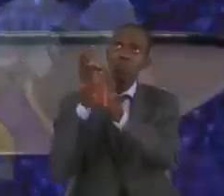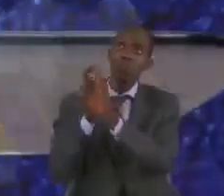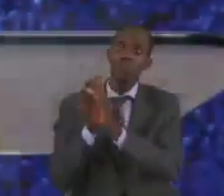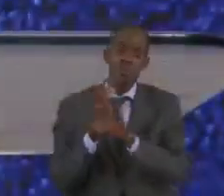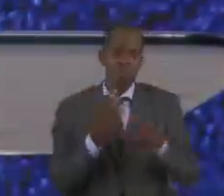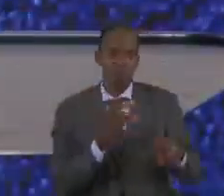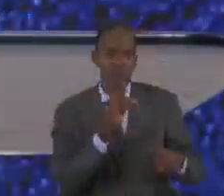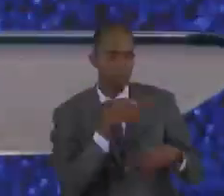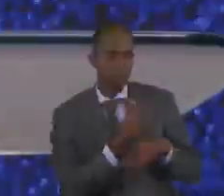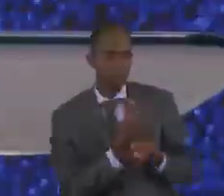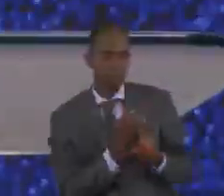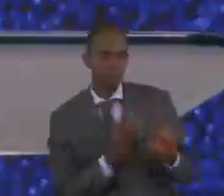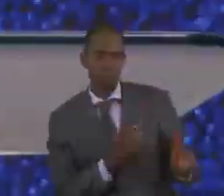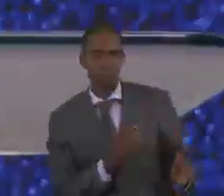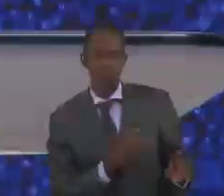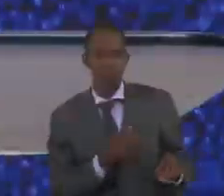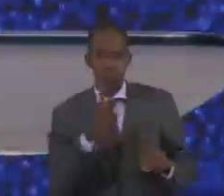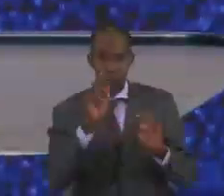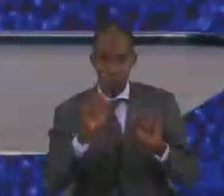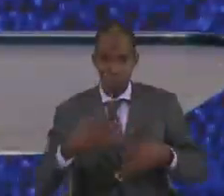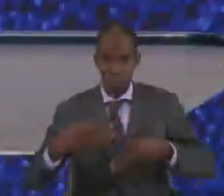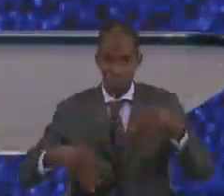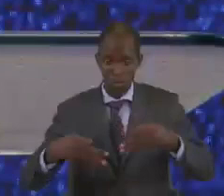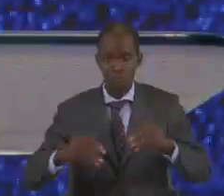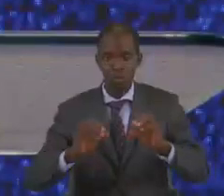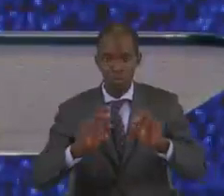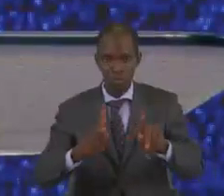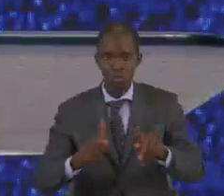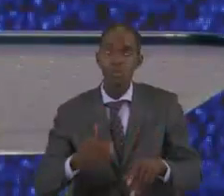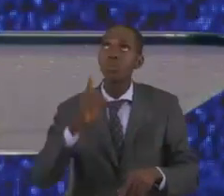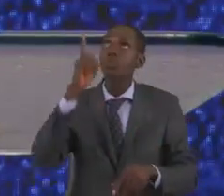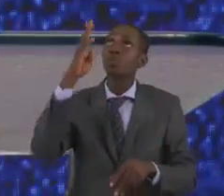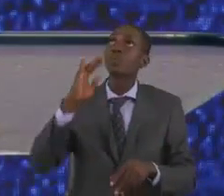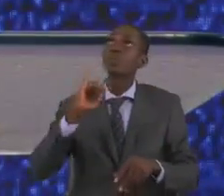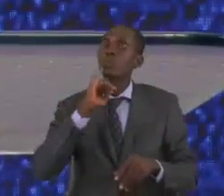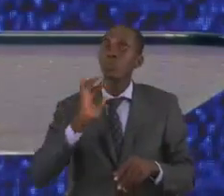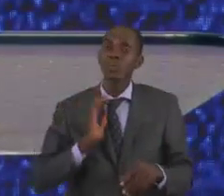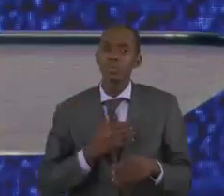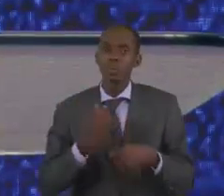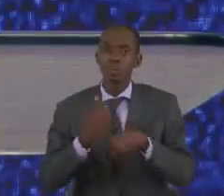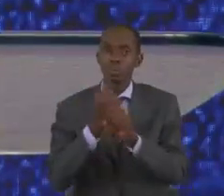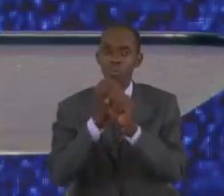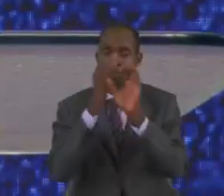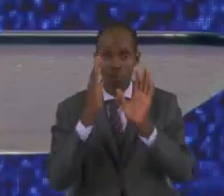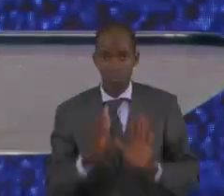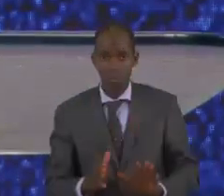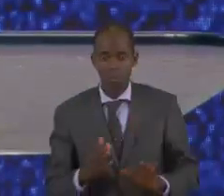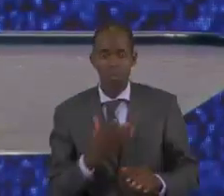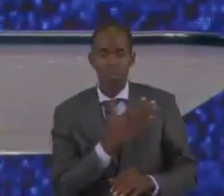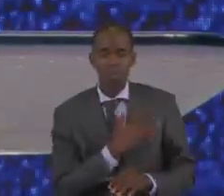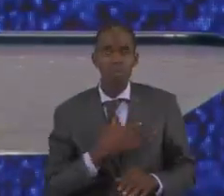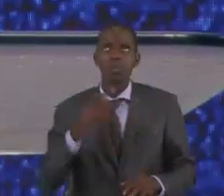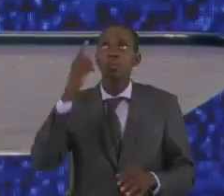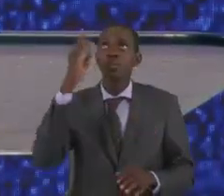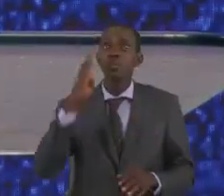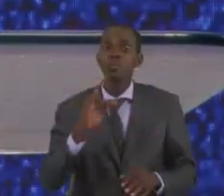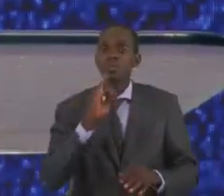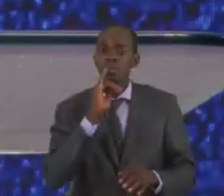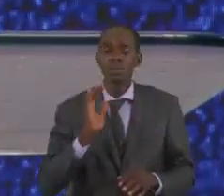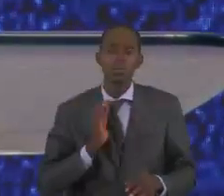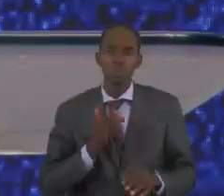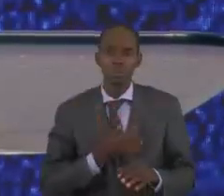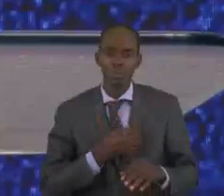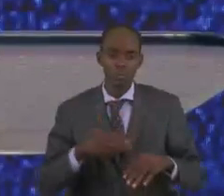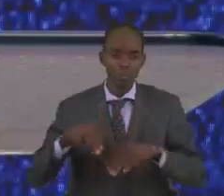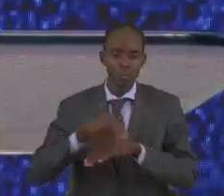creature. You can judge. God is our maker, and God is our master. Christ